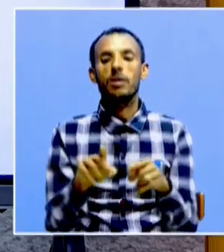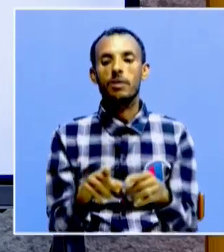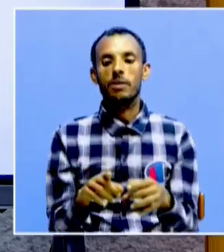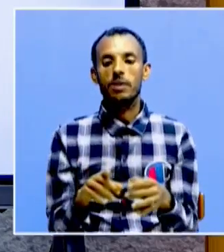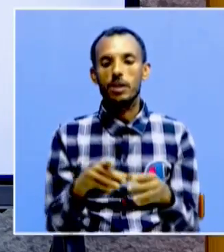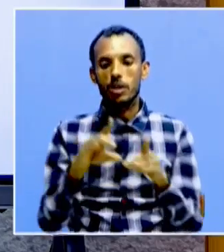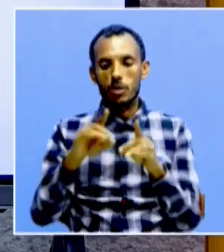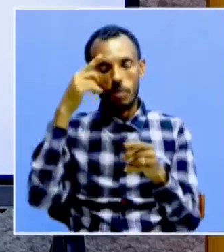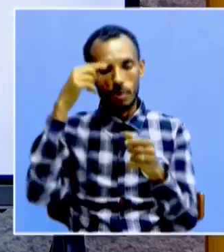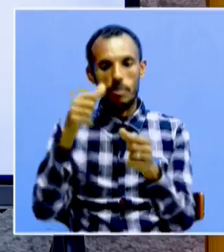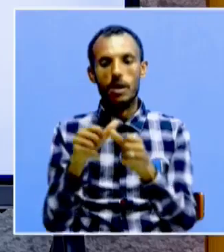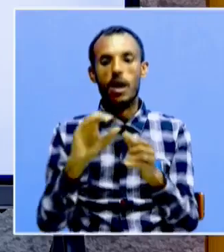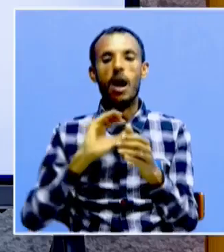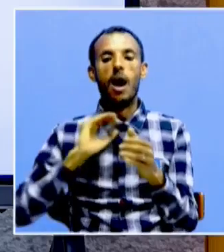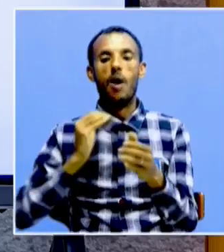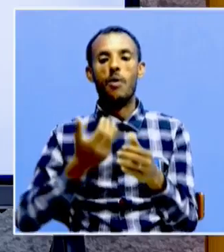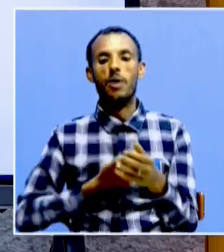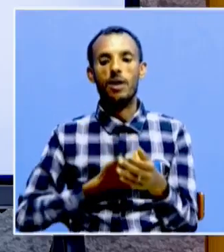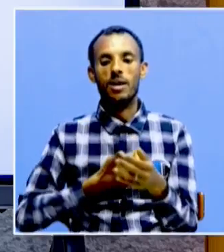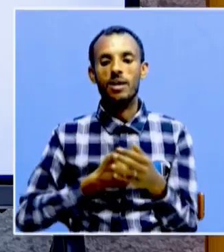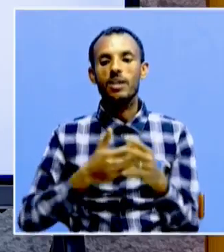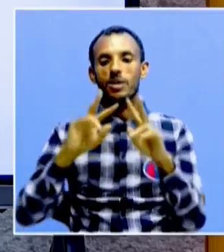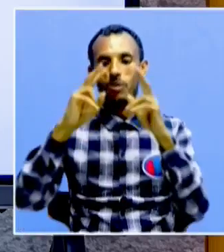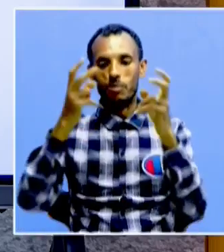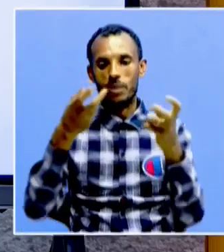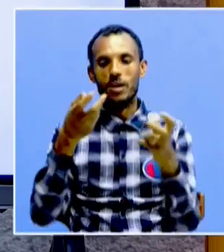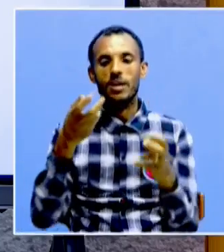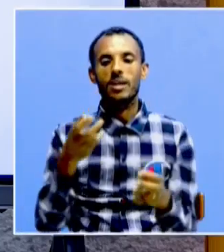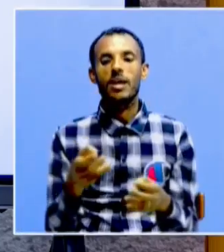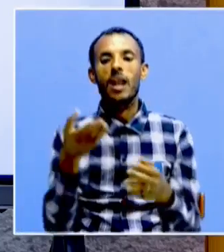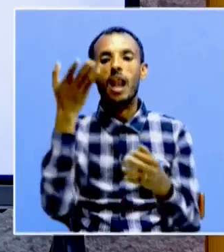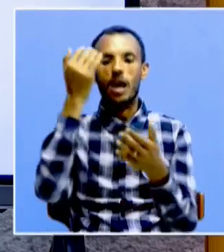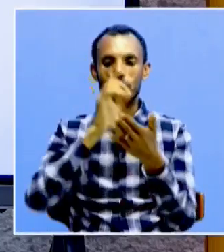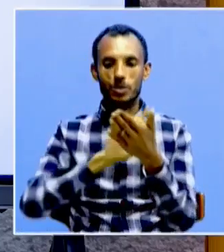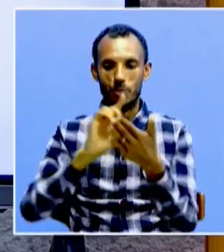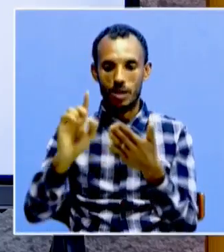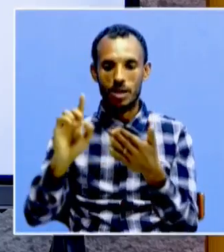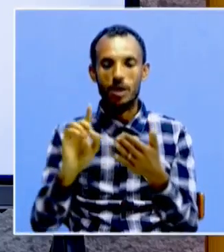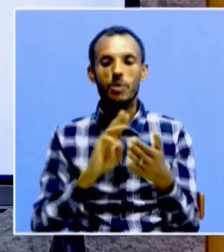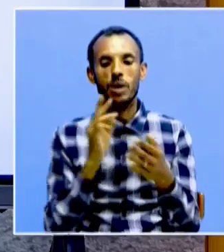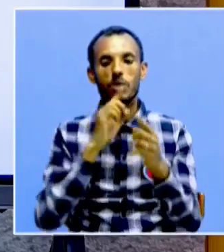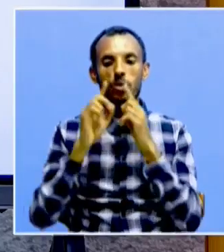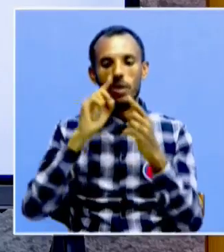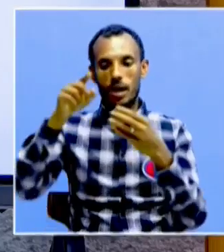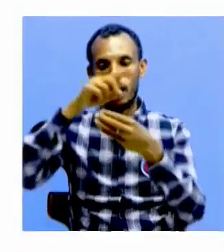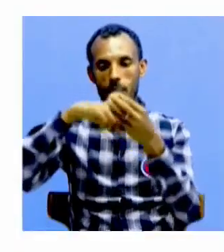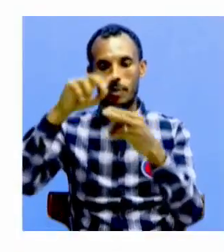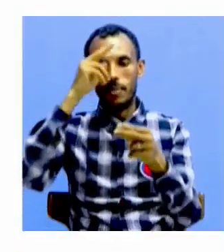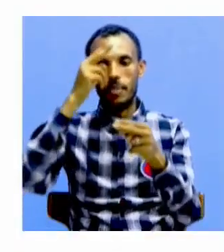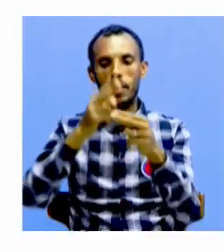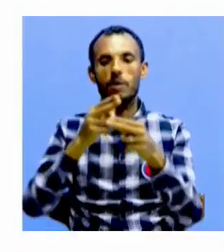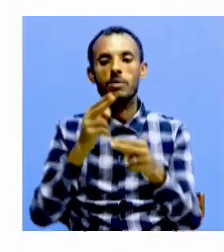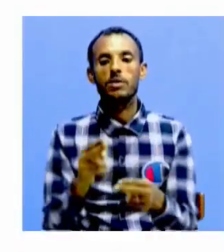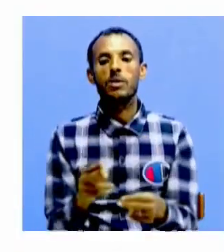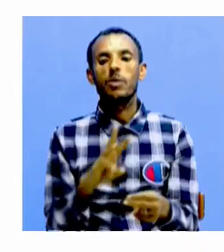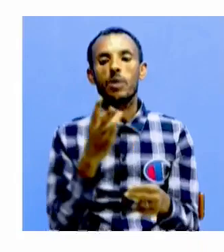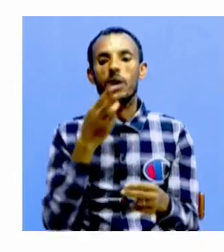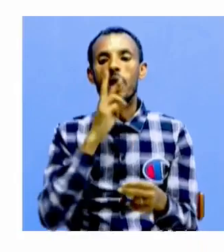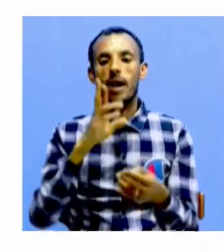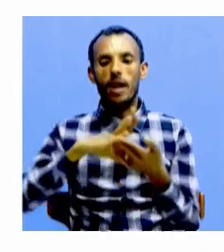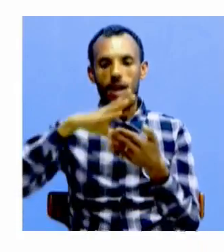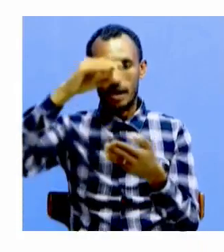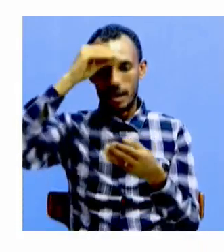you remember our topic from last week? Yes, we were talking about nouns. Good. We were talking